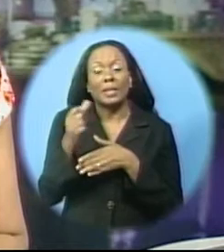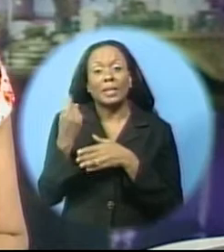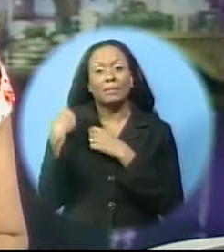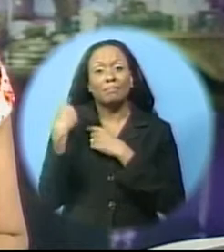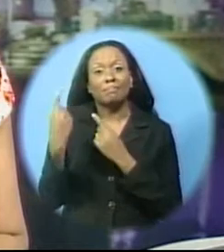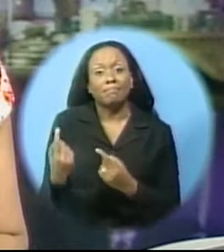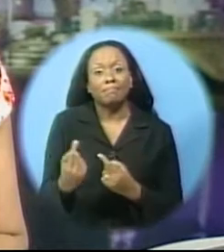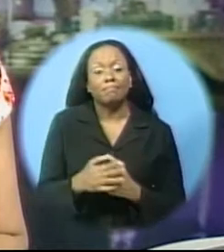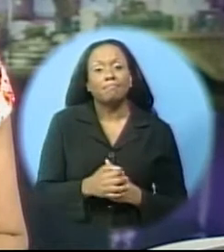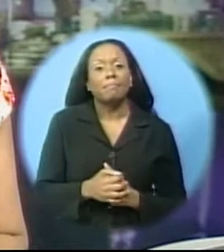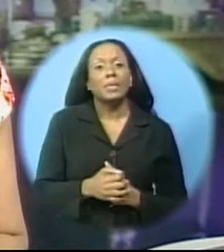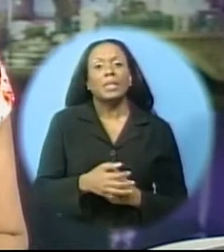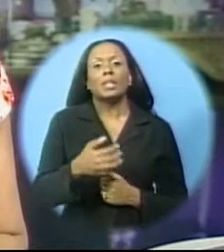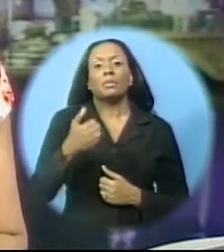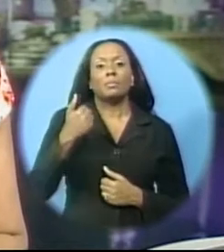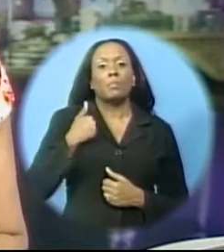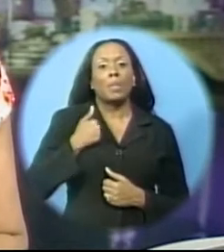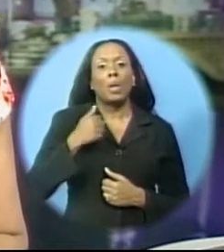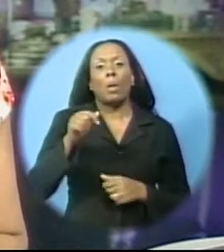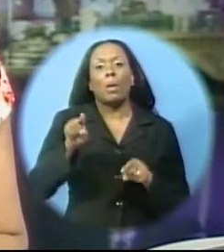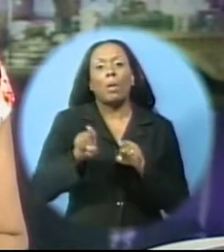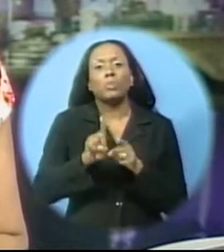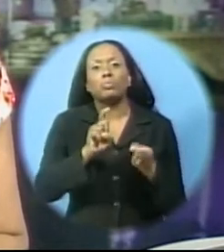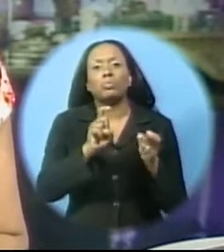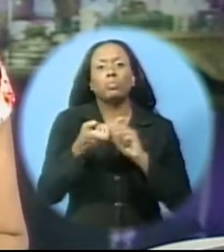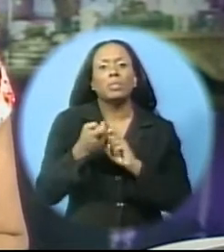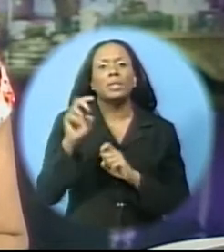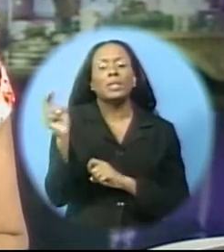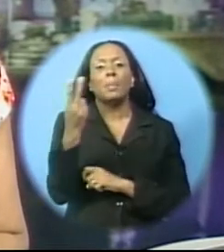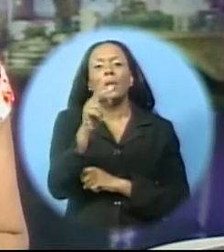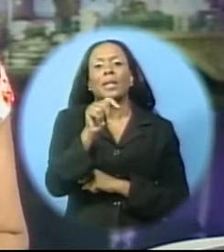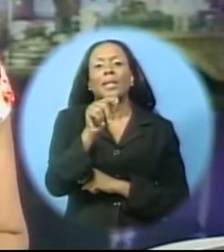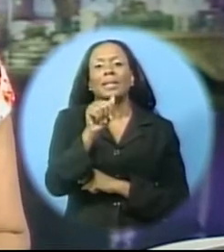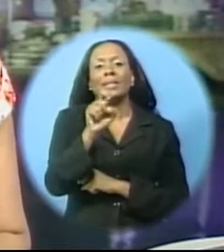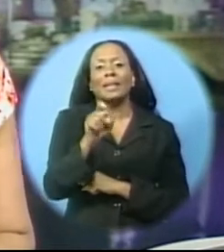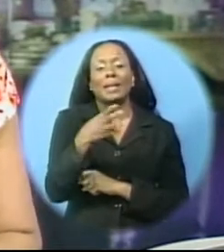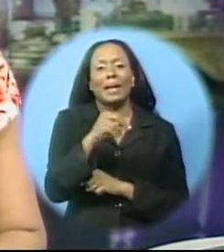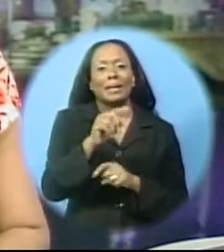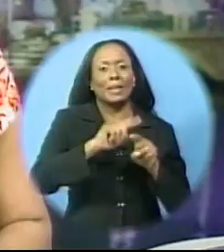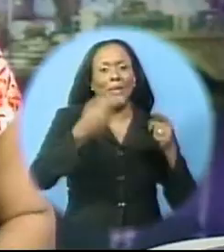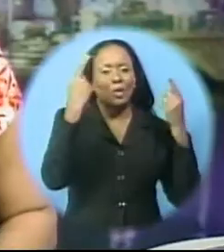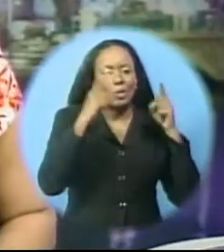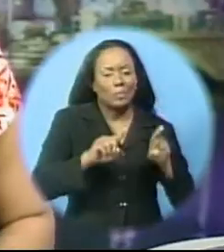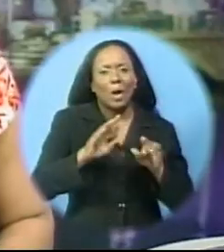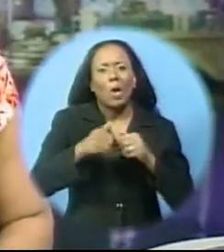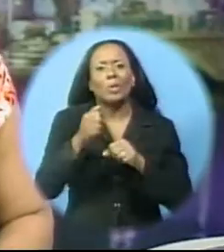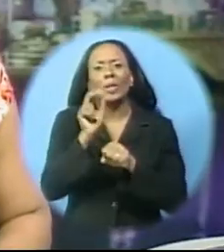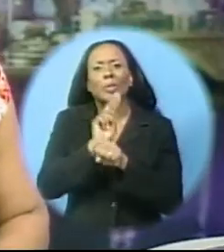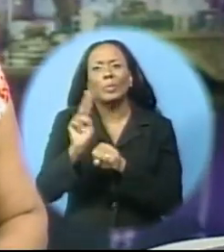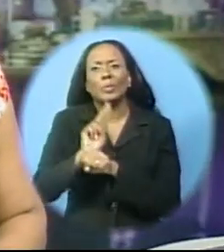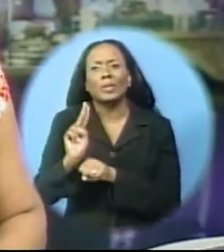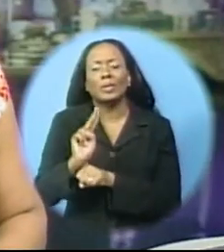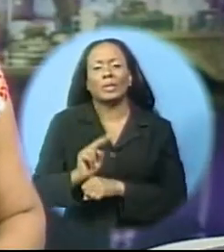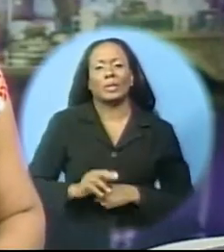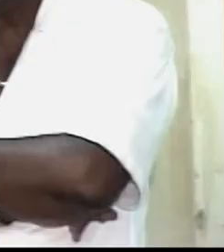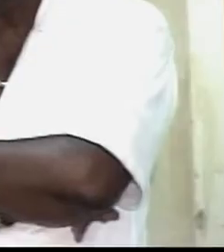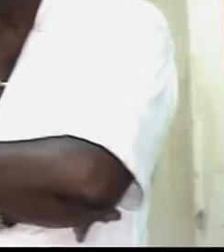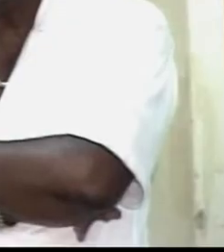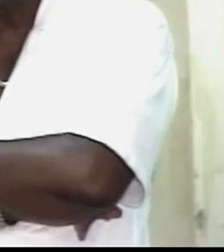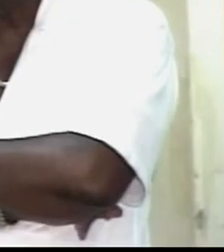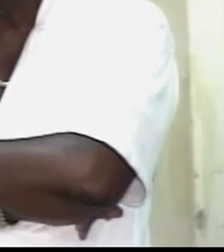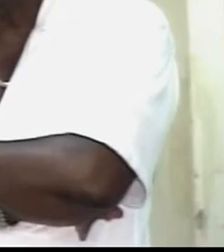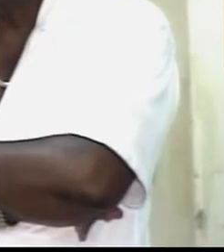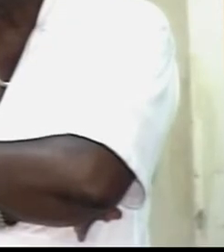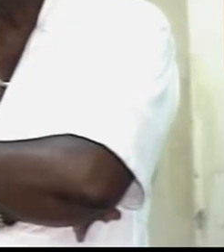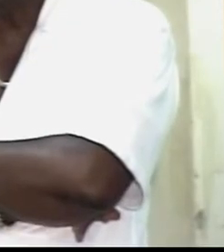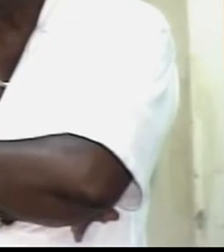also made changes to how double taxation and tax information exchange agreements are used. We were advised by